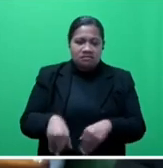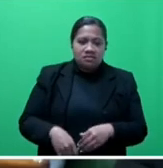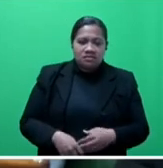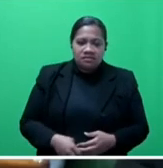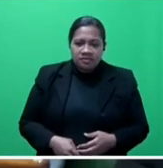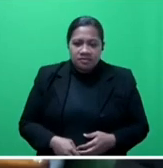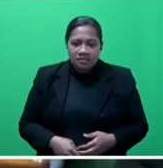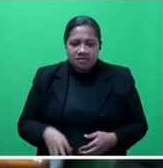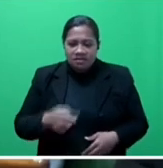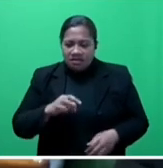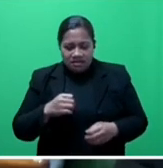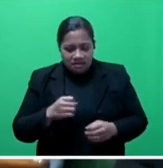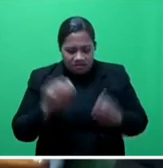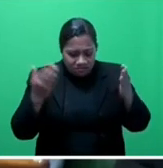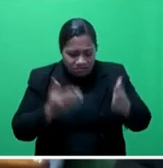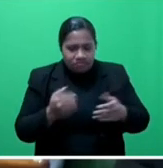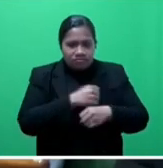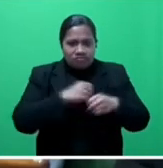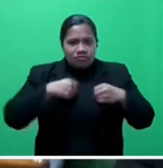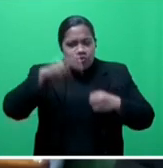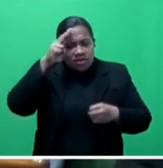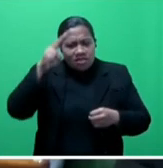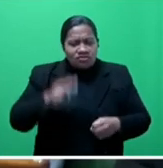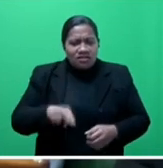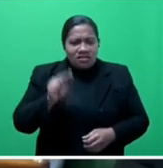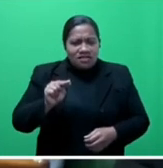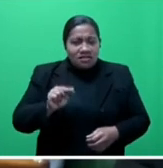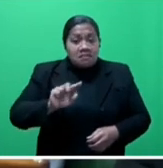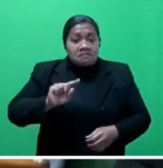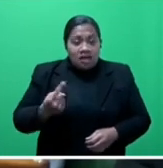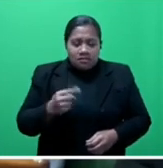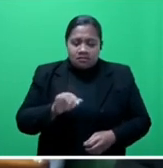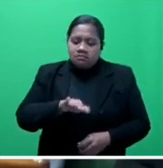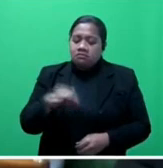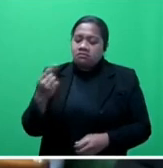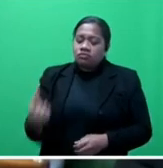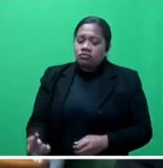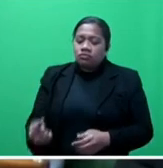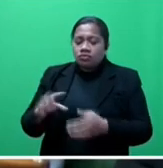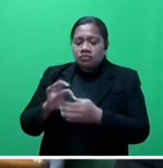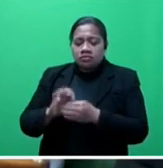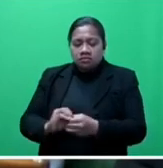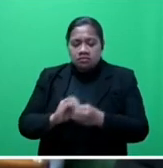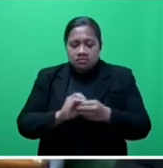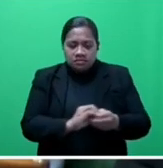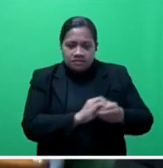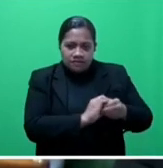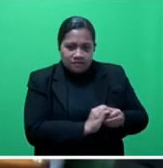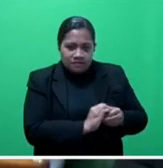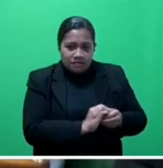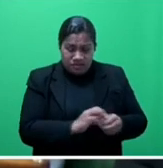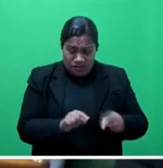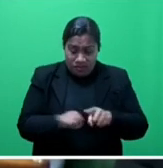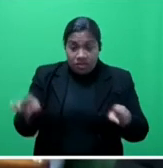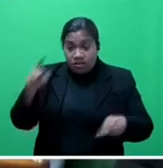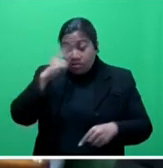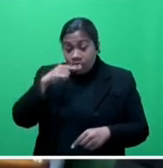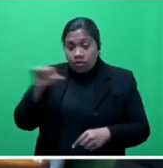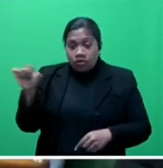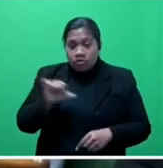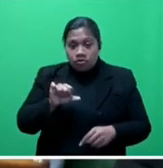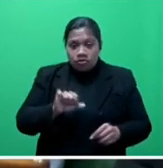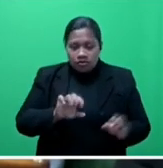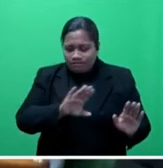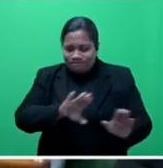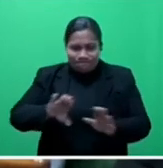needs, but their own selfish selves and their kind. Such people must be denounced for who they